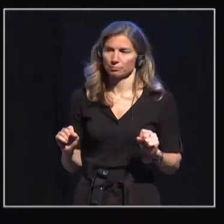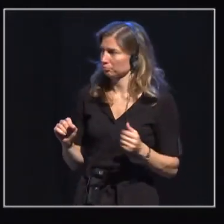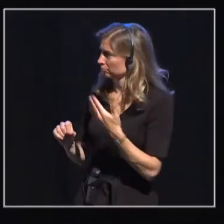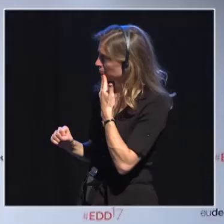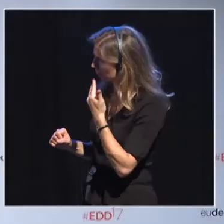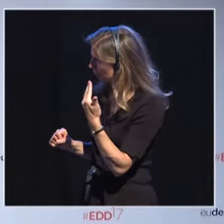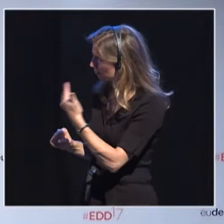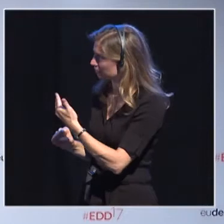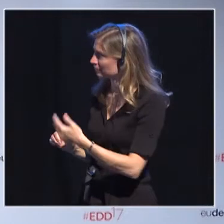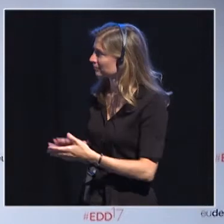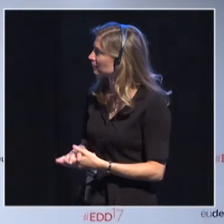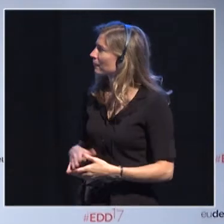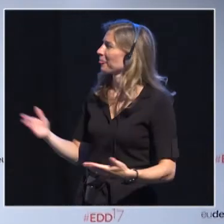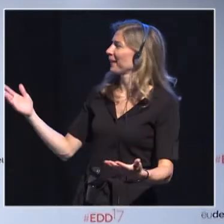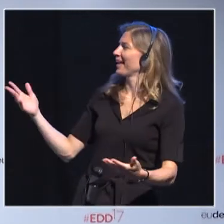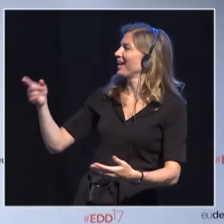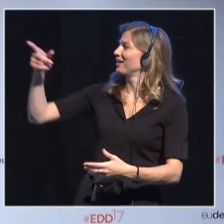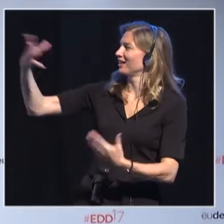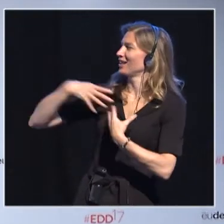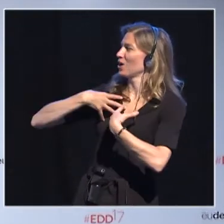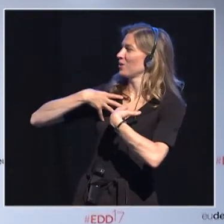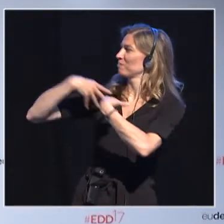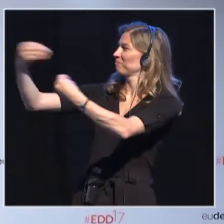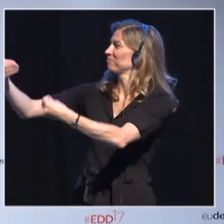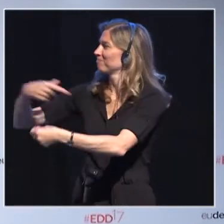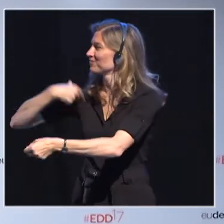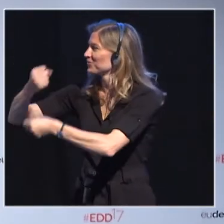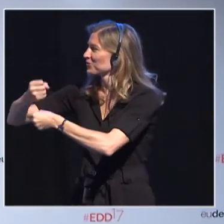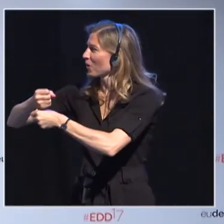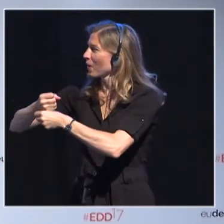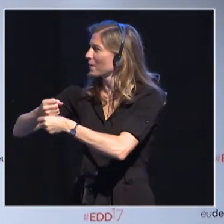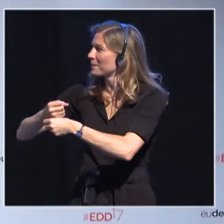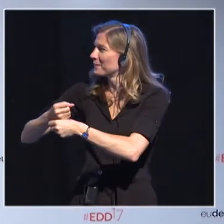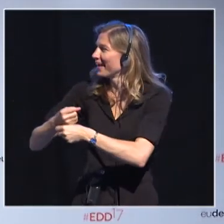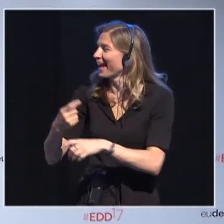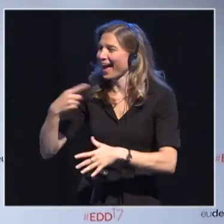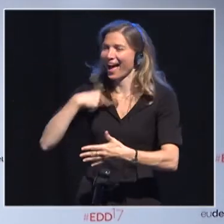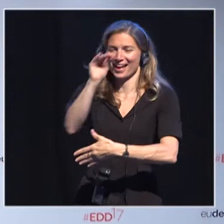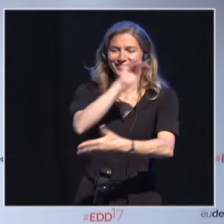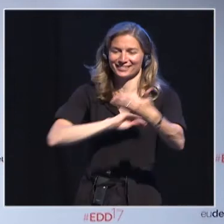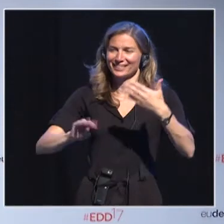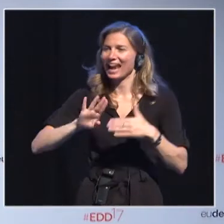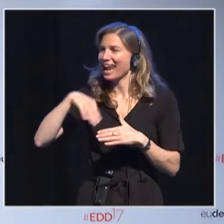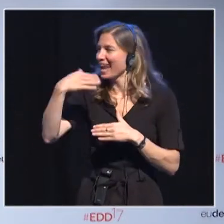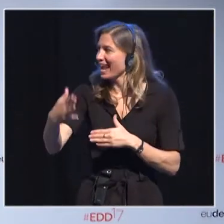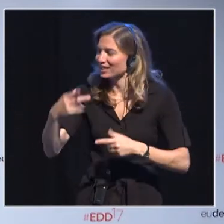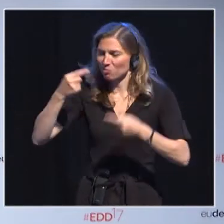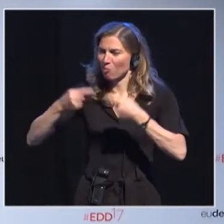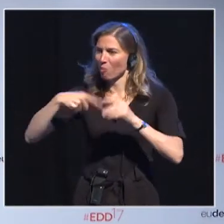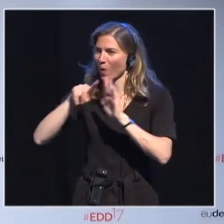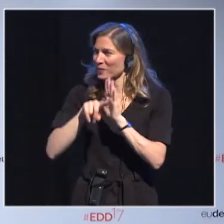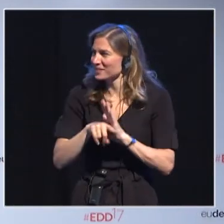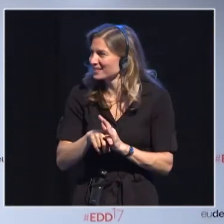You're doing my job and asking the questions I had planned for the next session in policy, especially the